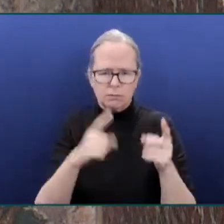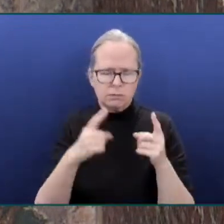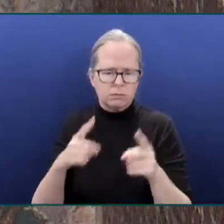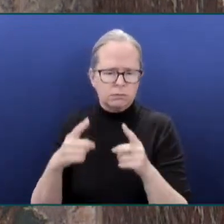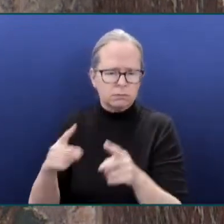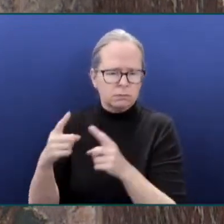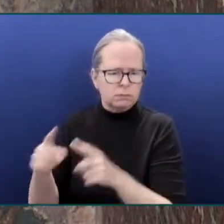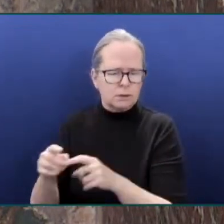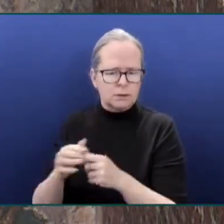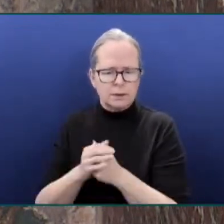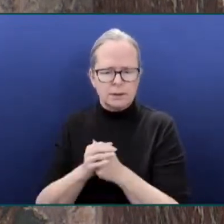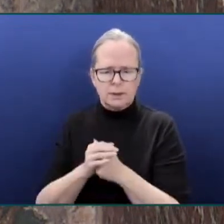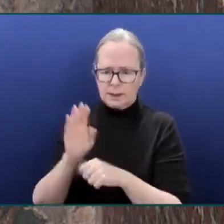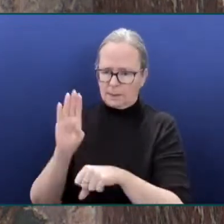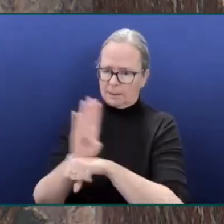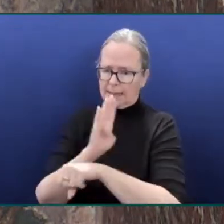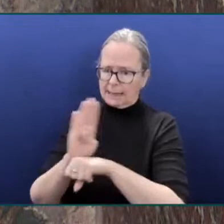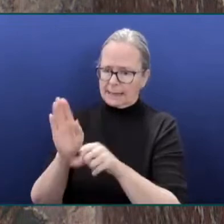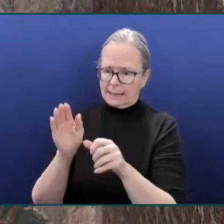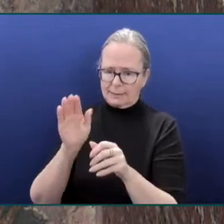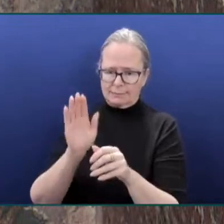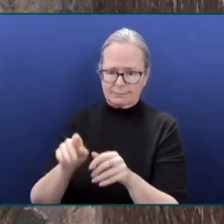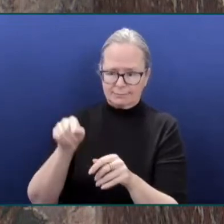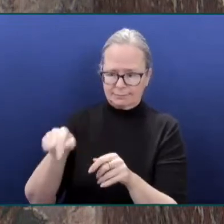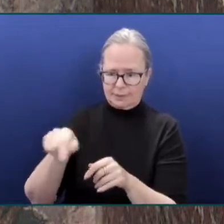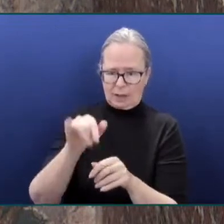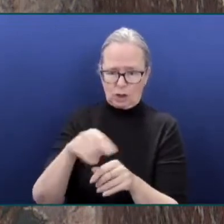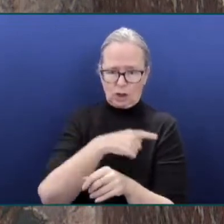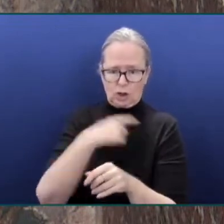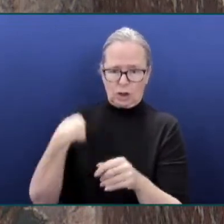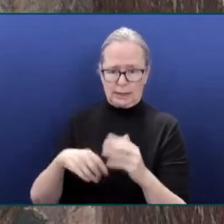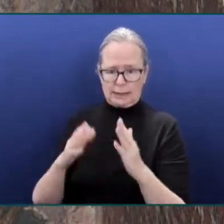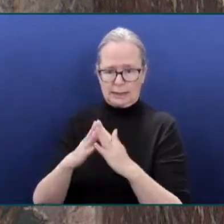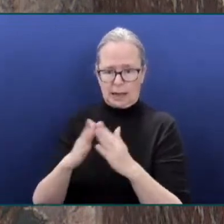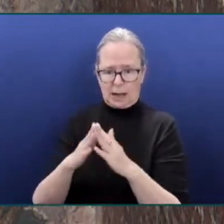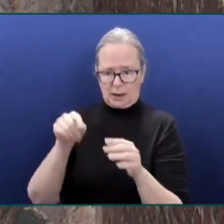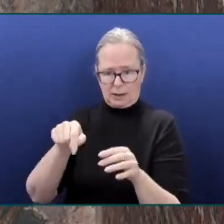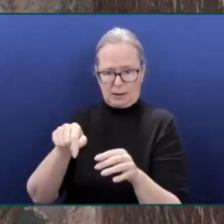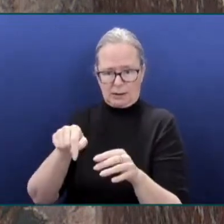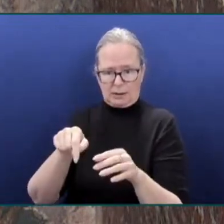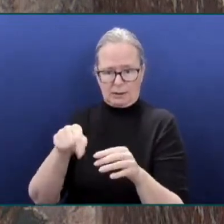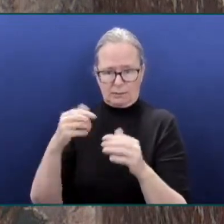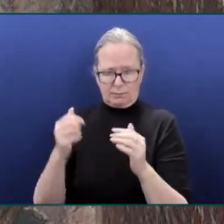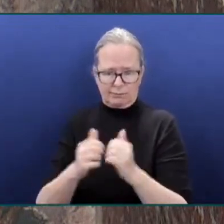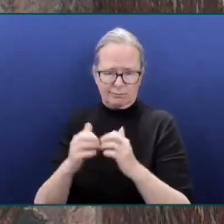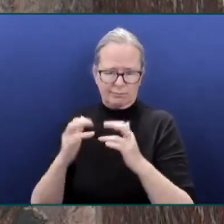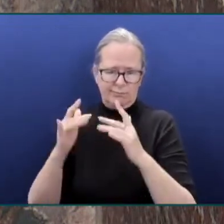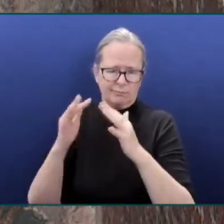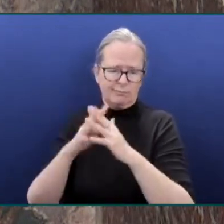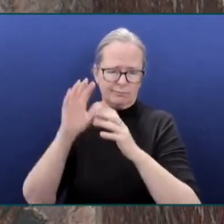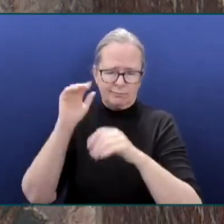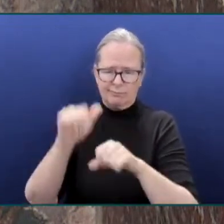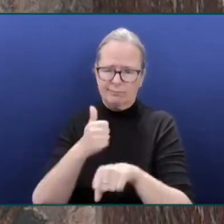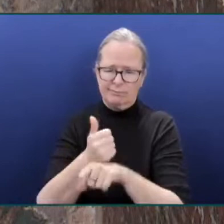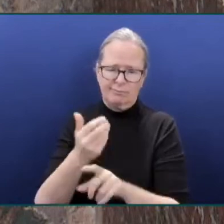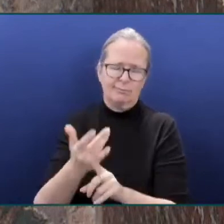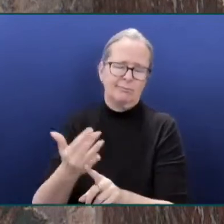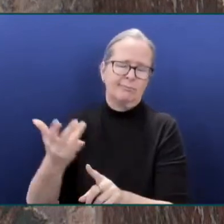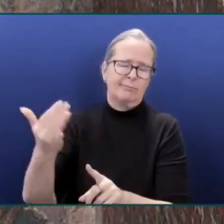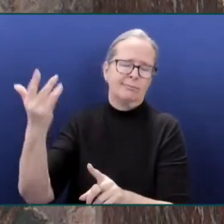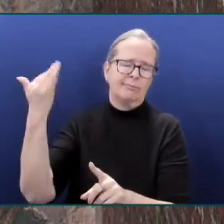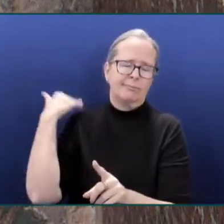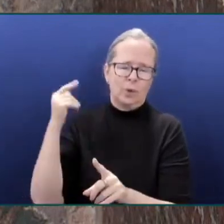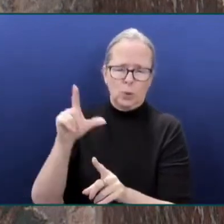been part of the community for generations have permanently closed just in the past 5 years under this NDP